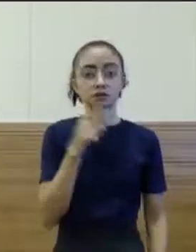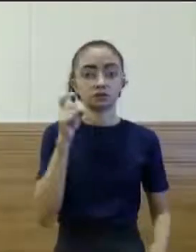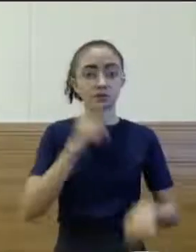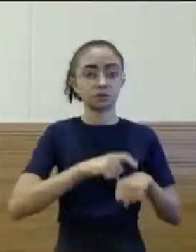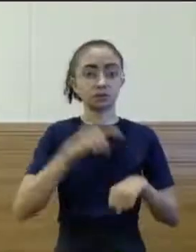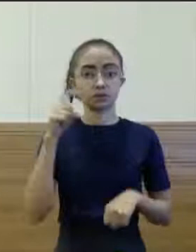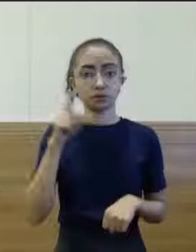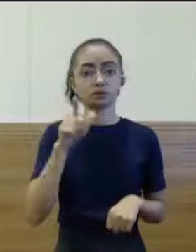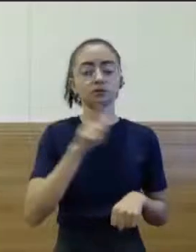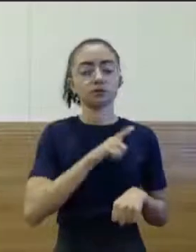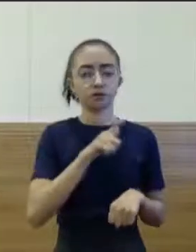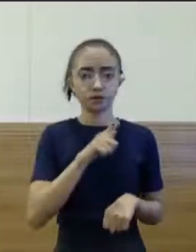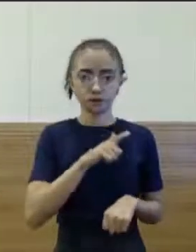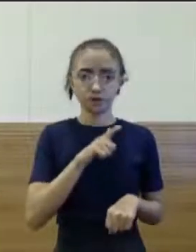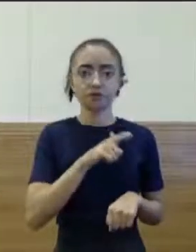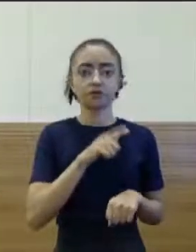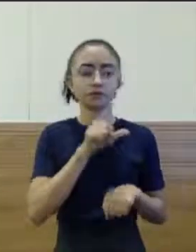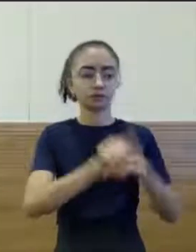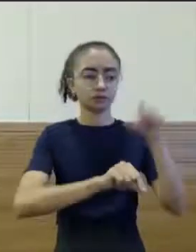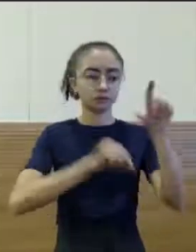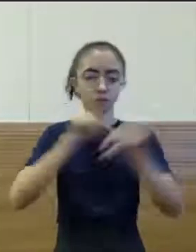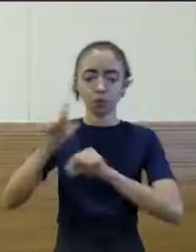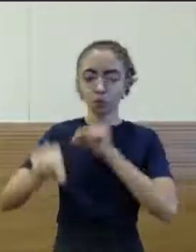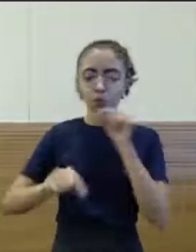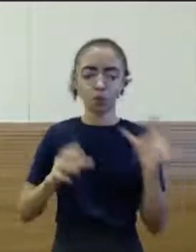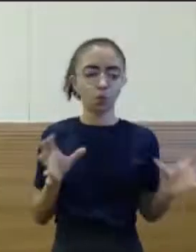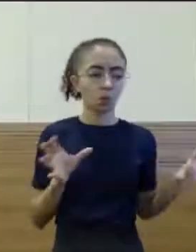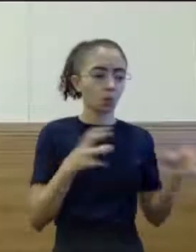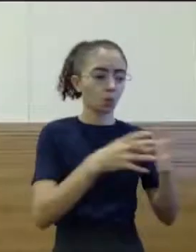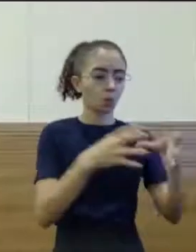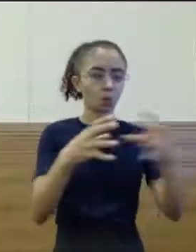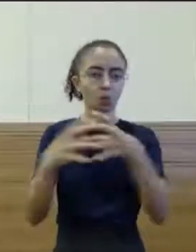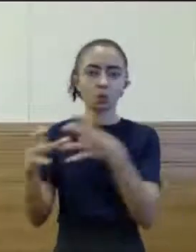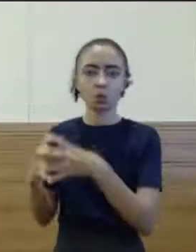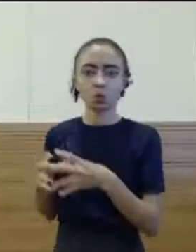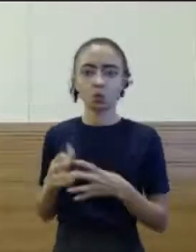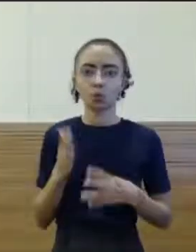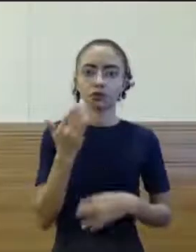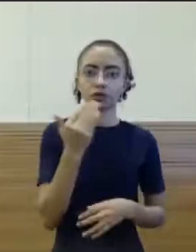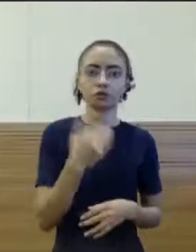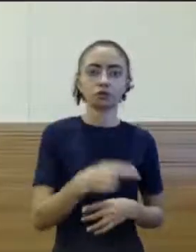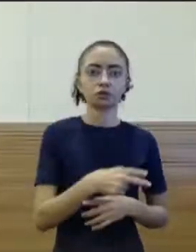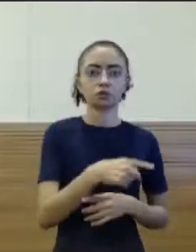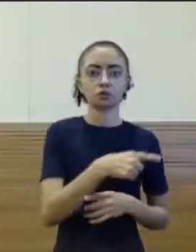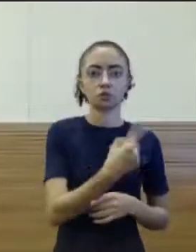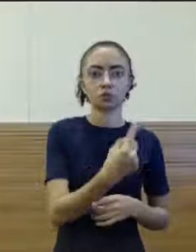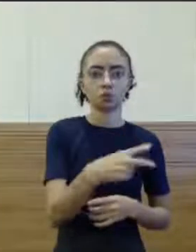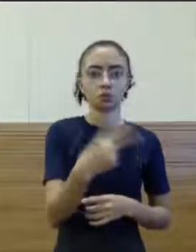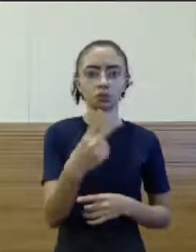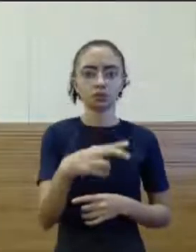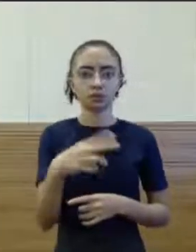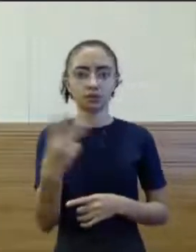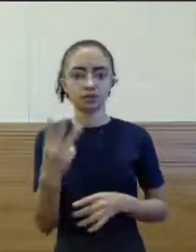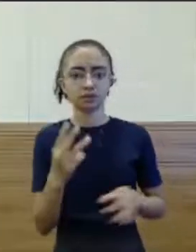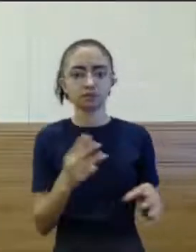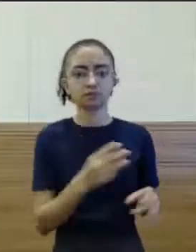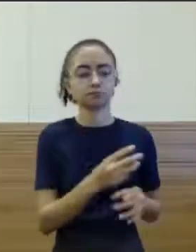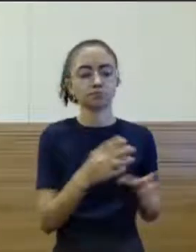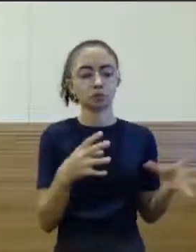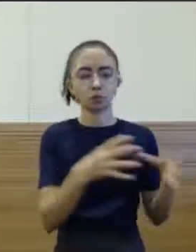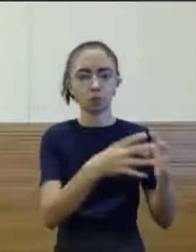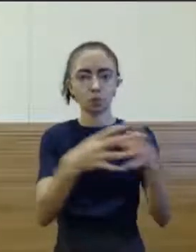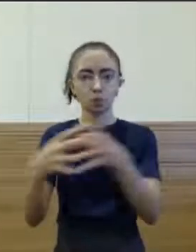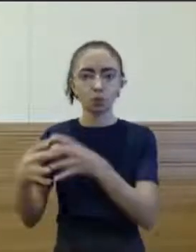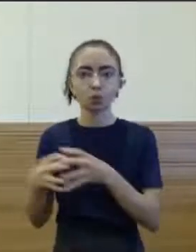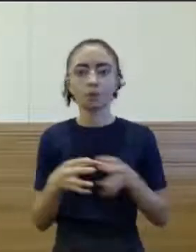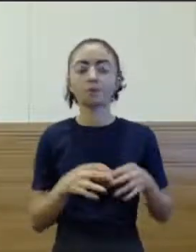we implemented the selection of food groups that you see that we already attempted